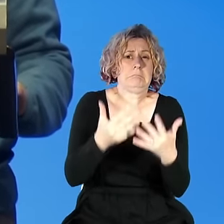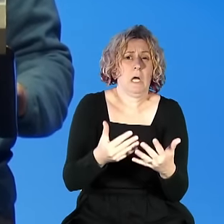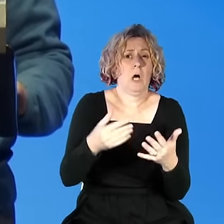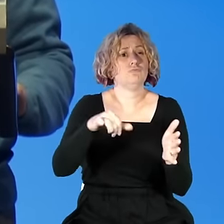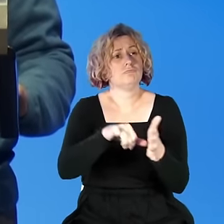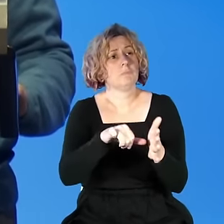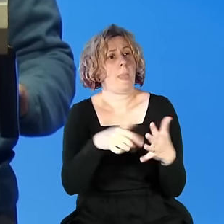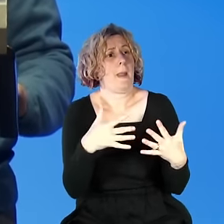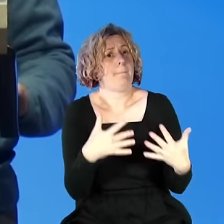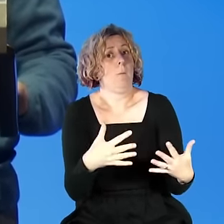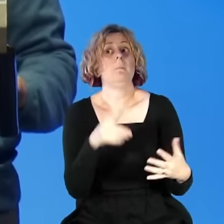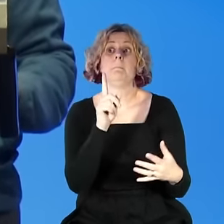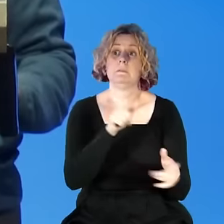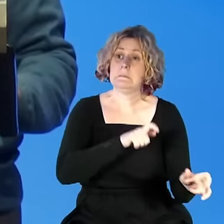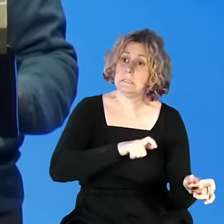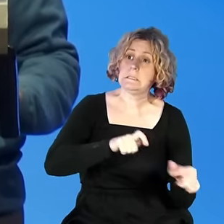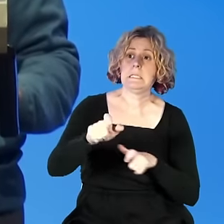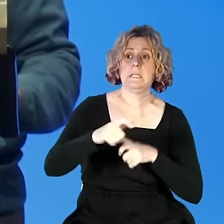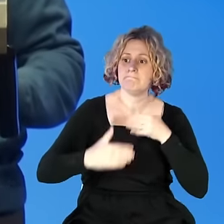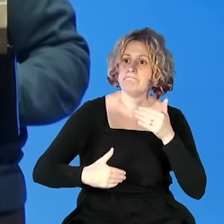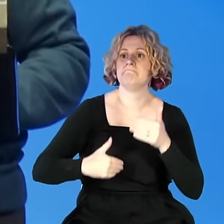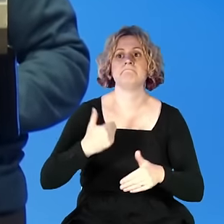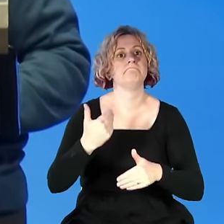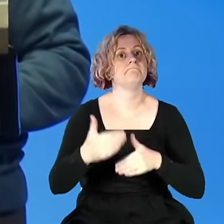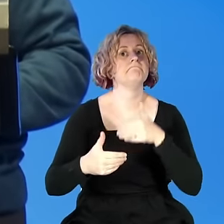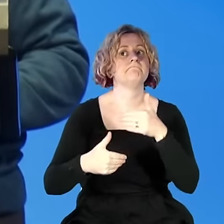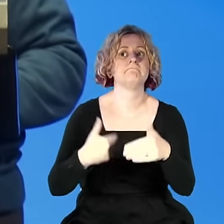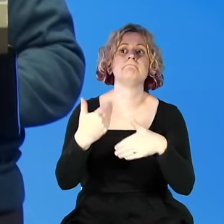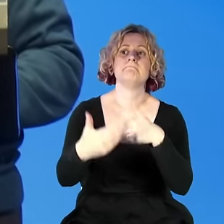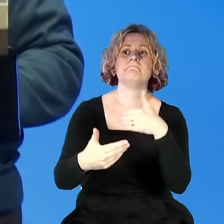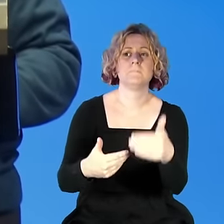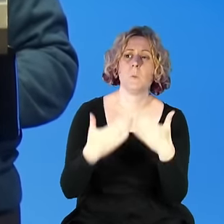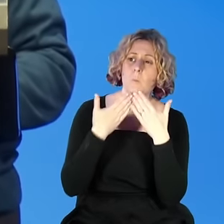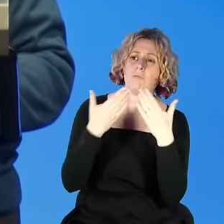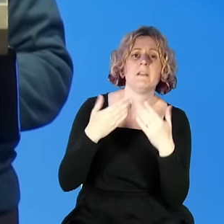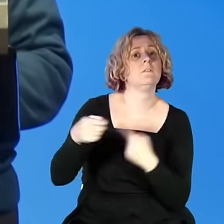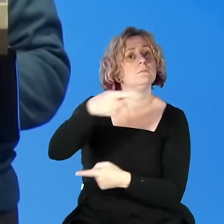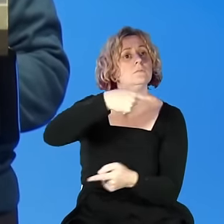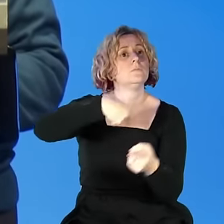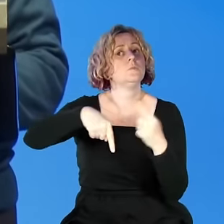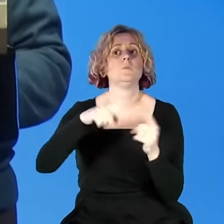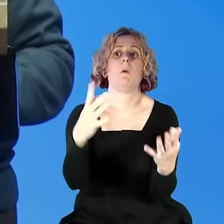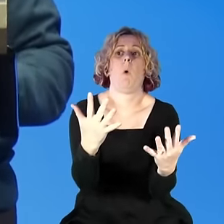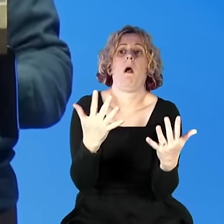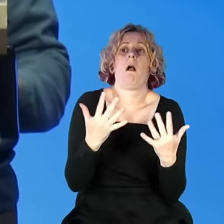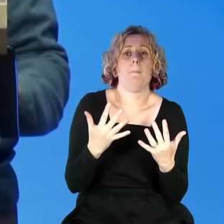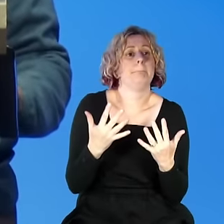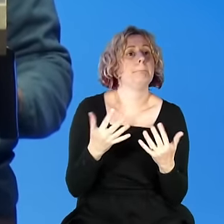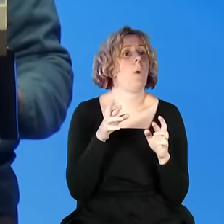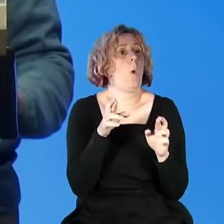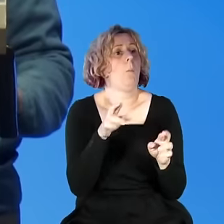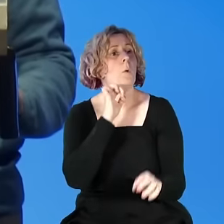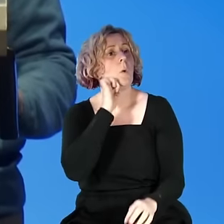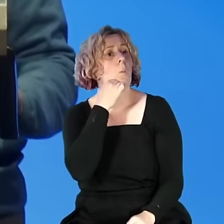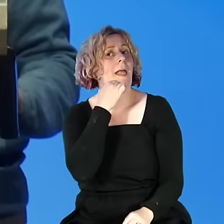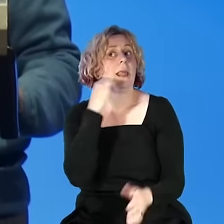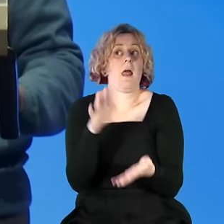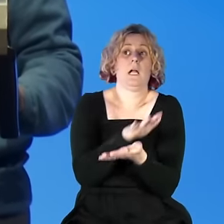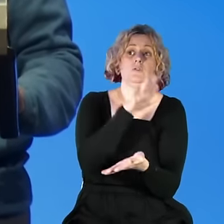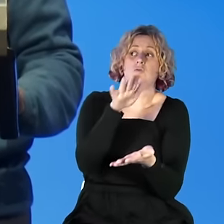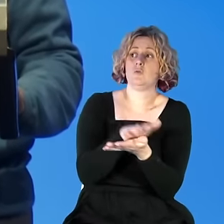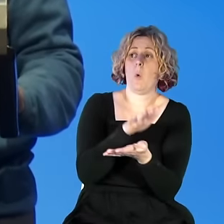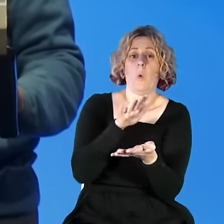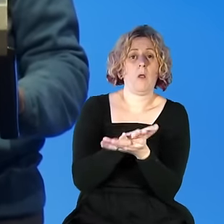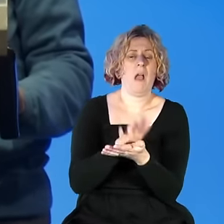a spectacular setting in the heart of the Lake District, and I hope you will all have the opportunity to enjoy all the facilities the town has to